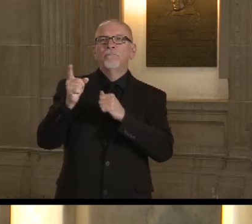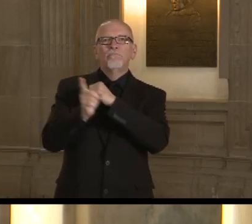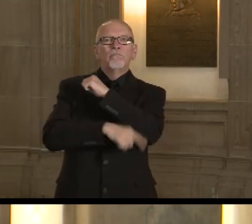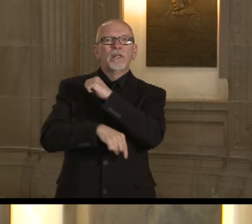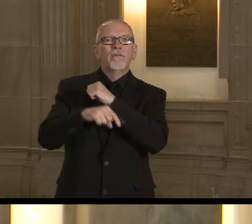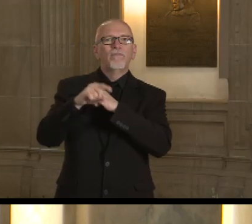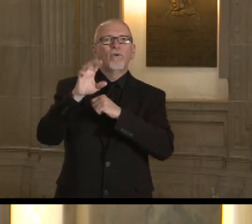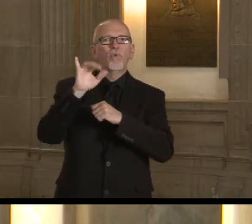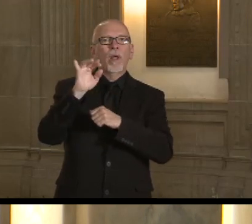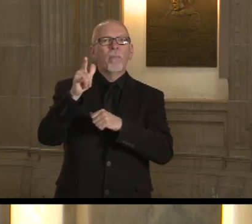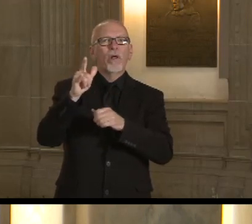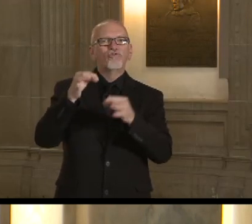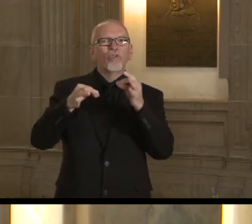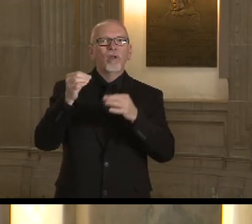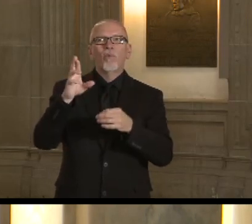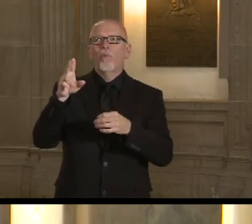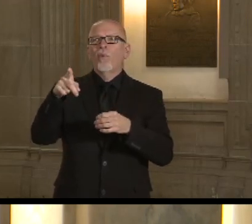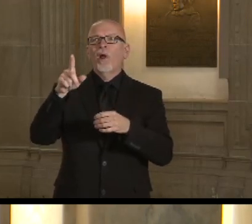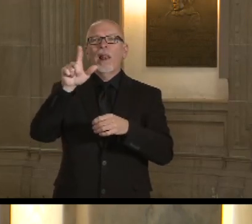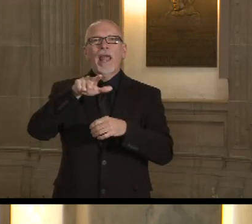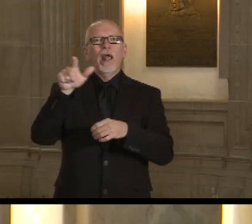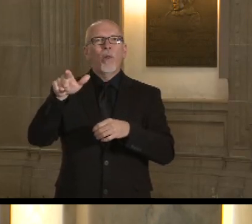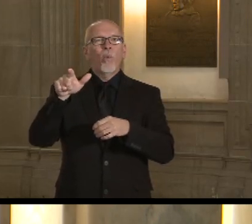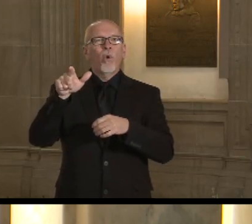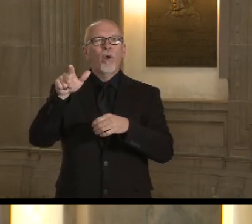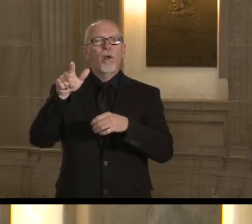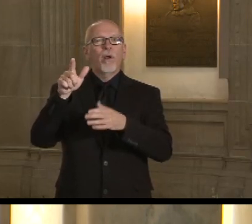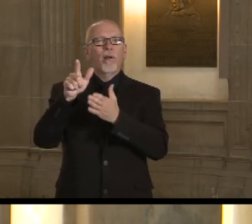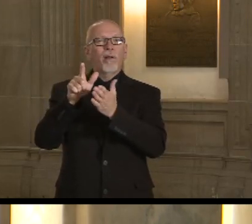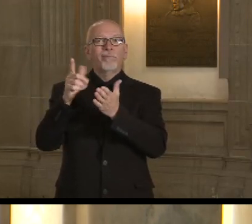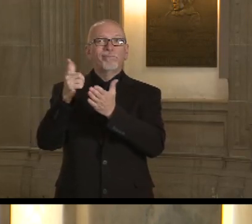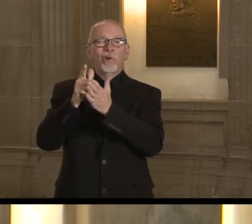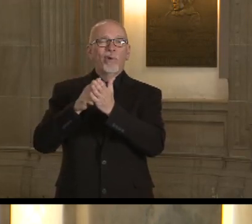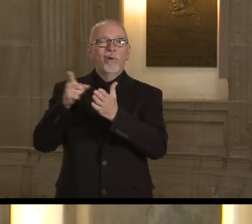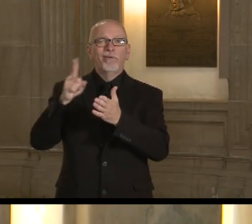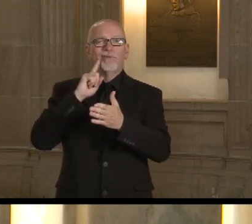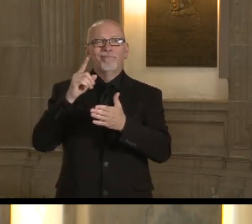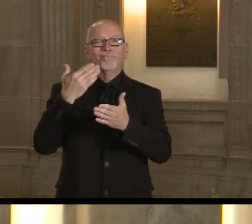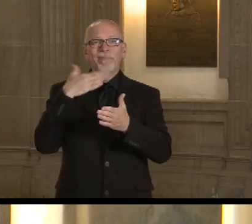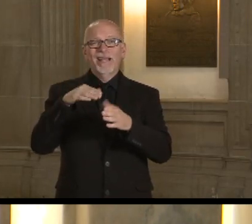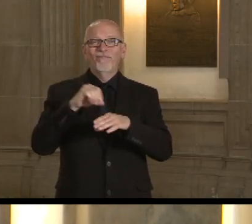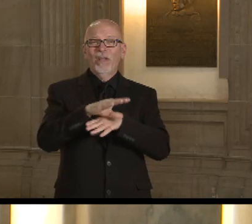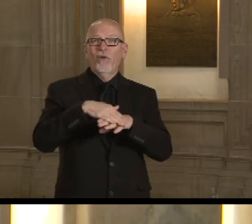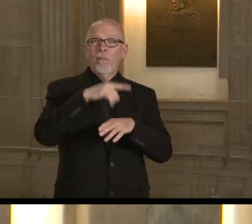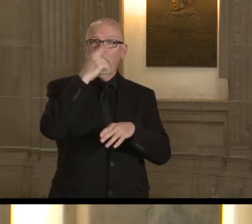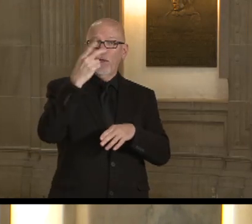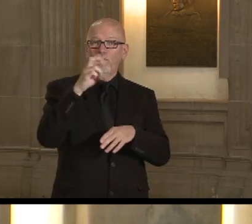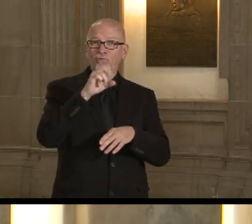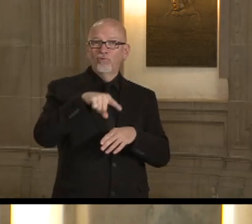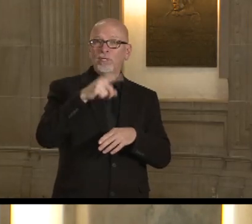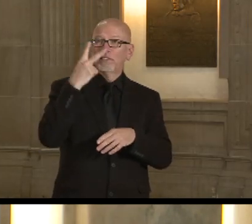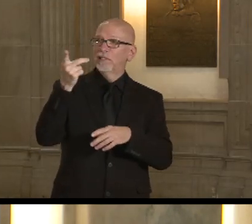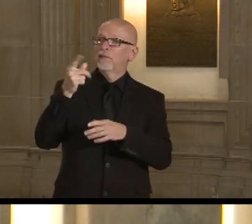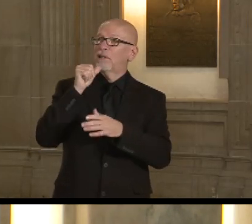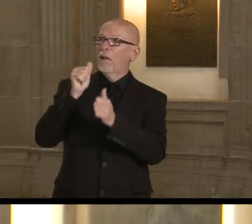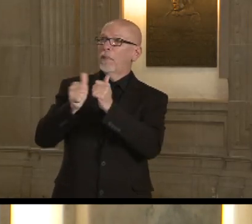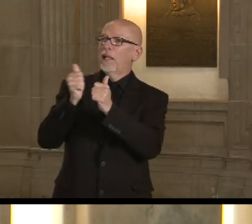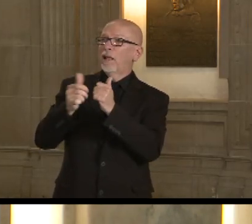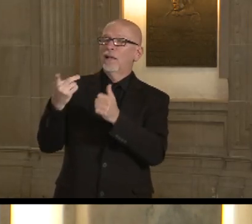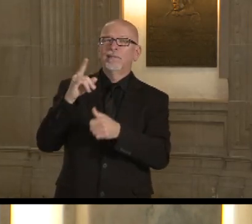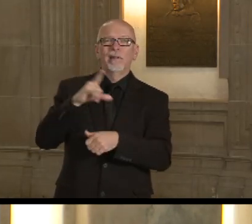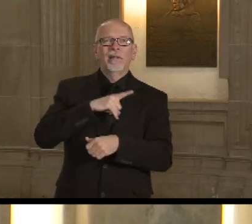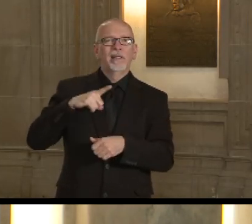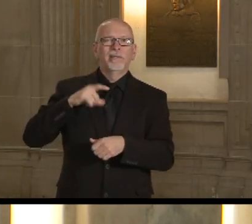or landlord-tenant bills that would disproportionately affect Black Hoosiers, see these bills and say the legislature's